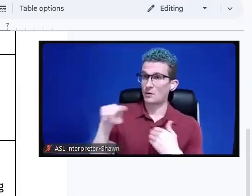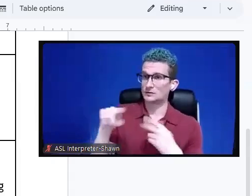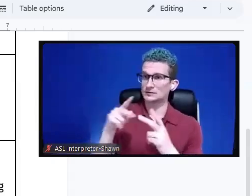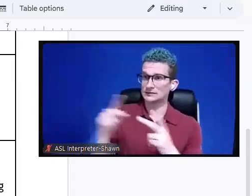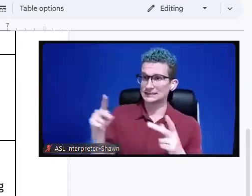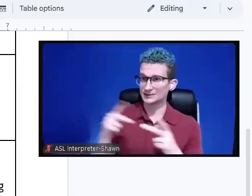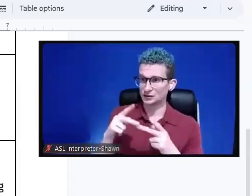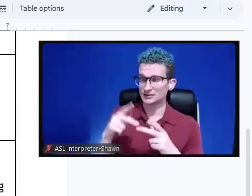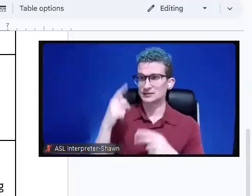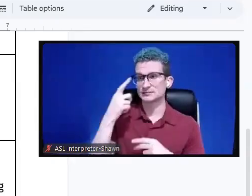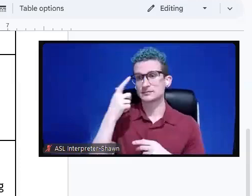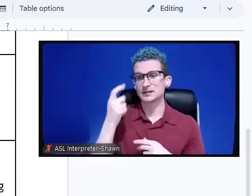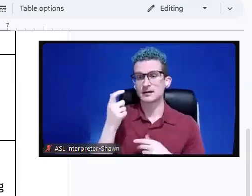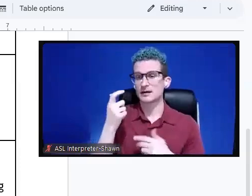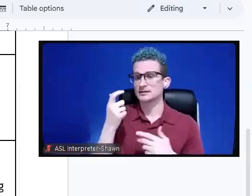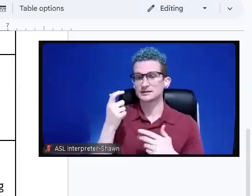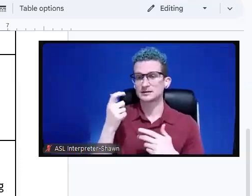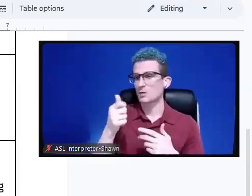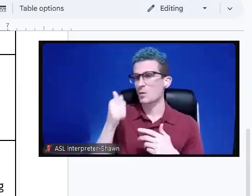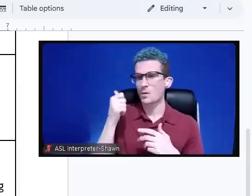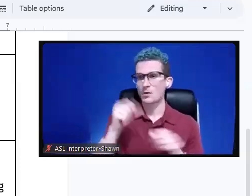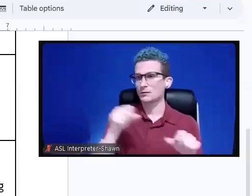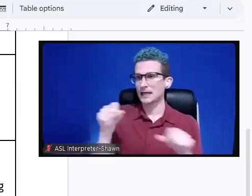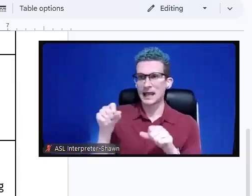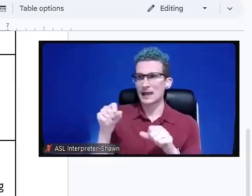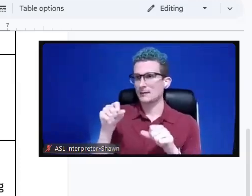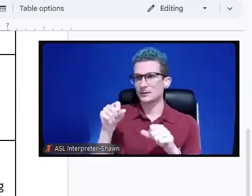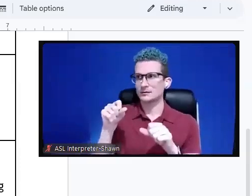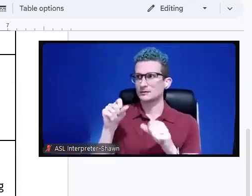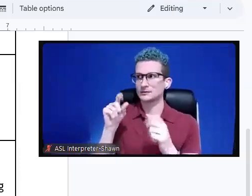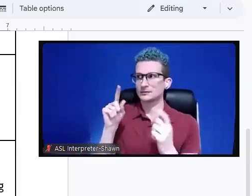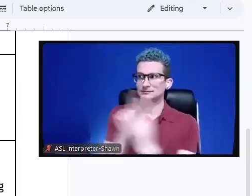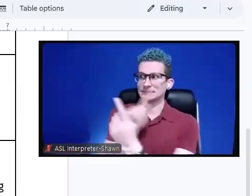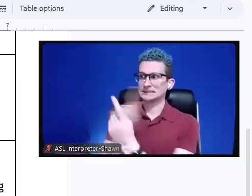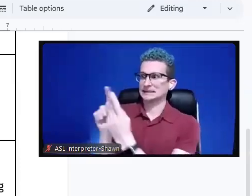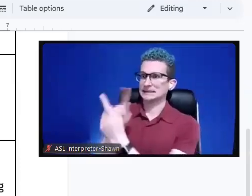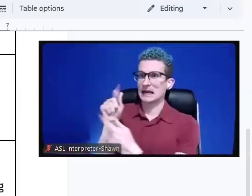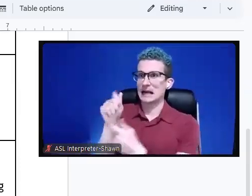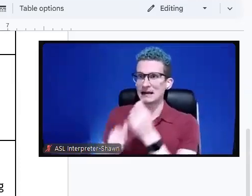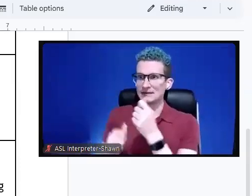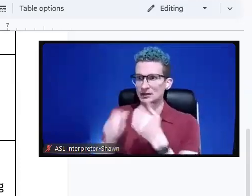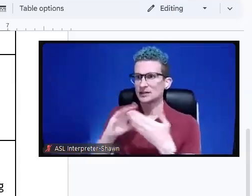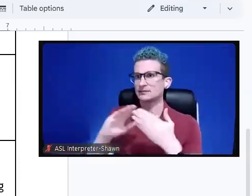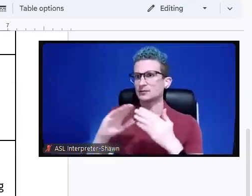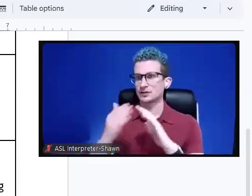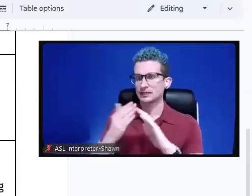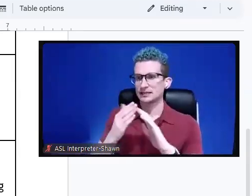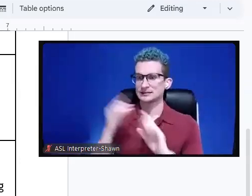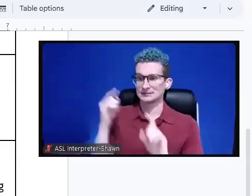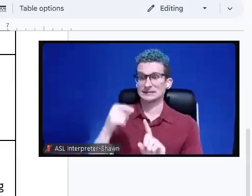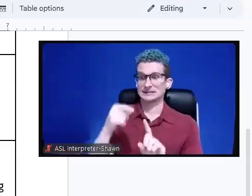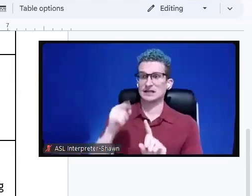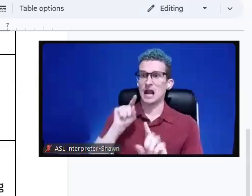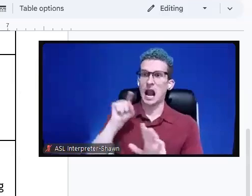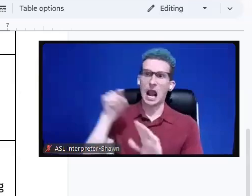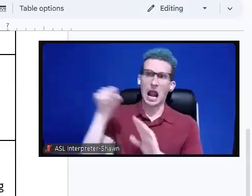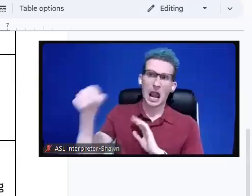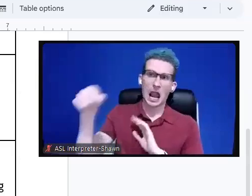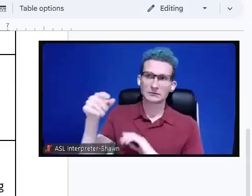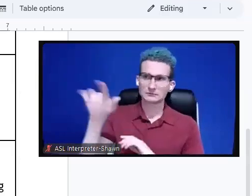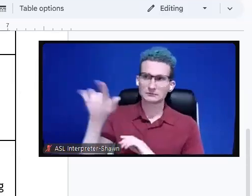you're not going to get to every community, especially the rural communities, and somebody needs to be reporting back to what's going on, what the needs